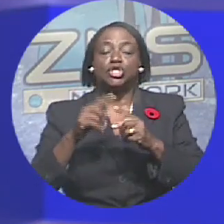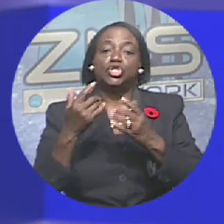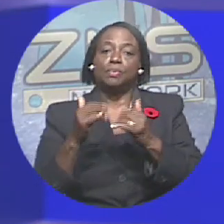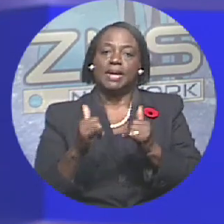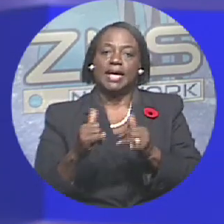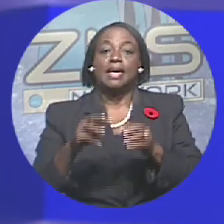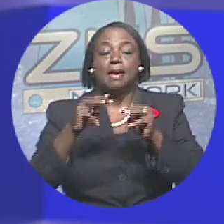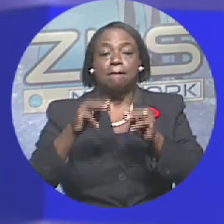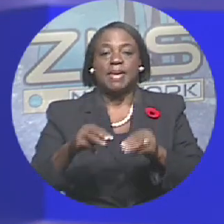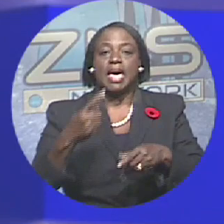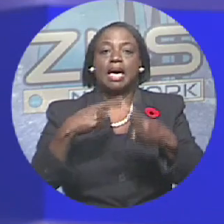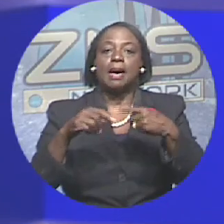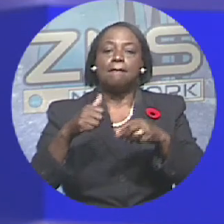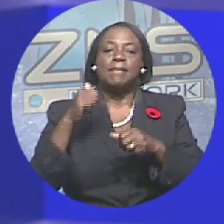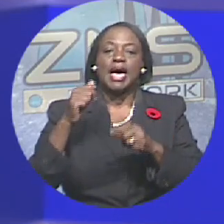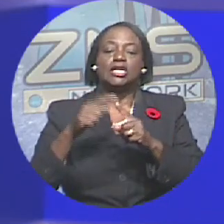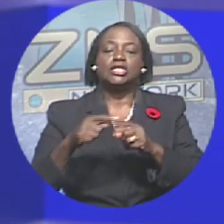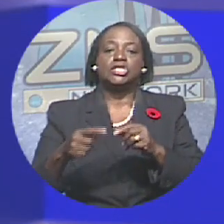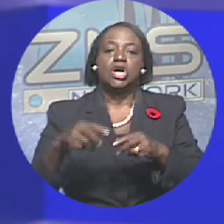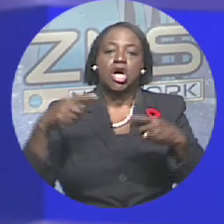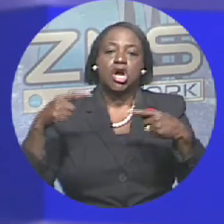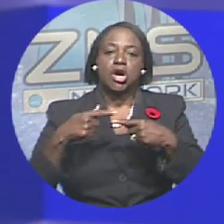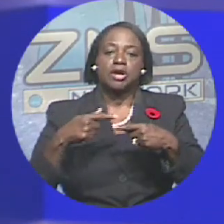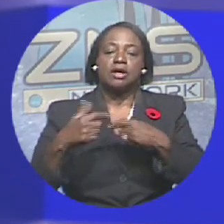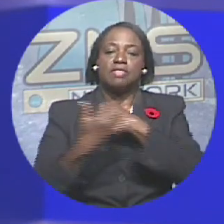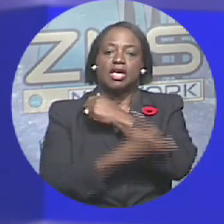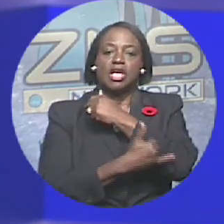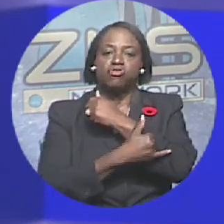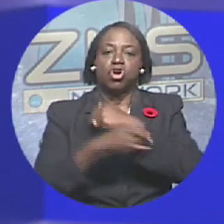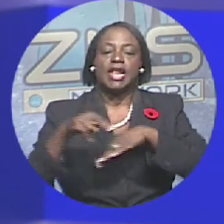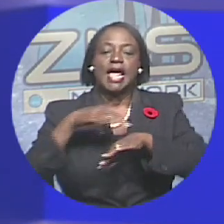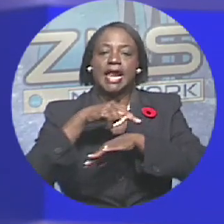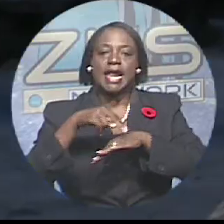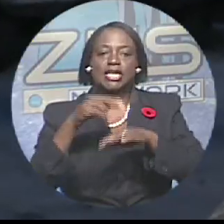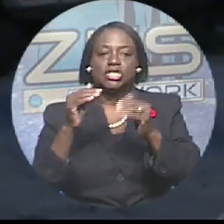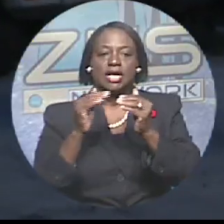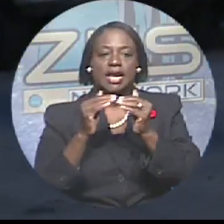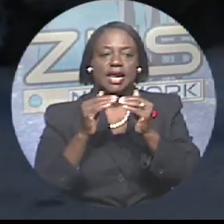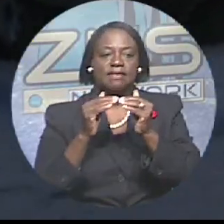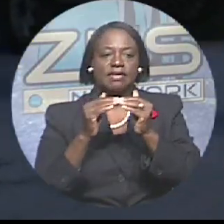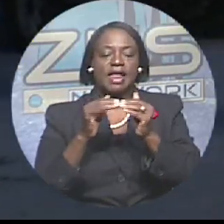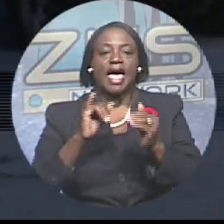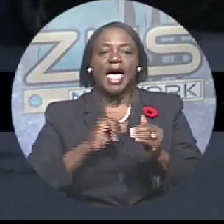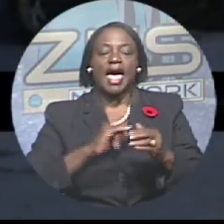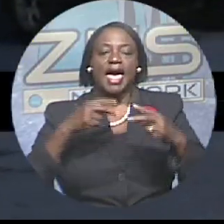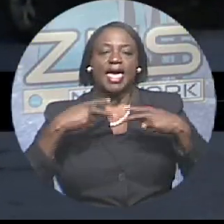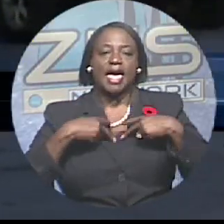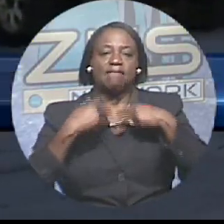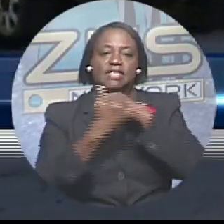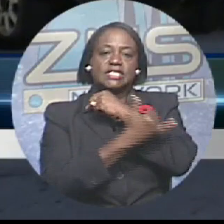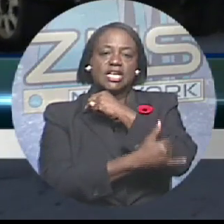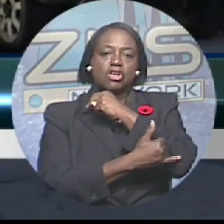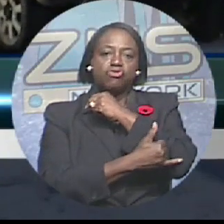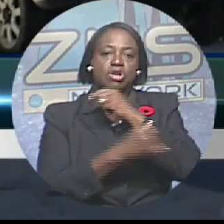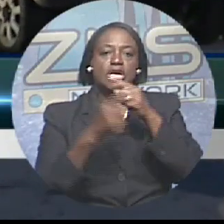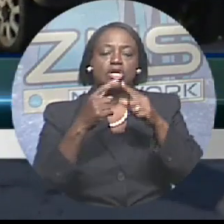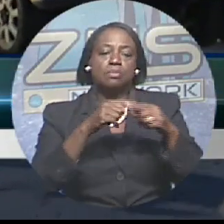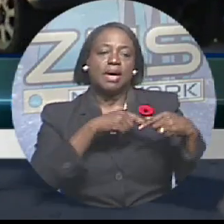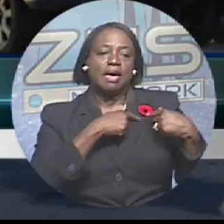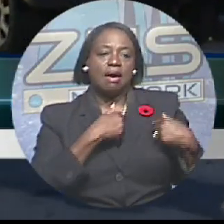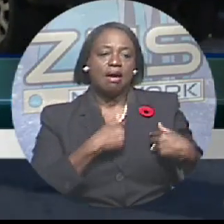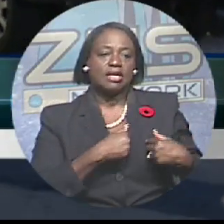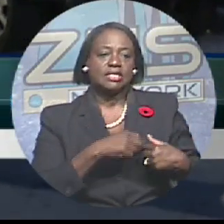just come back to hurt the country on the national level. I wear this country in my heart, you know, and the country didn't make this